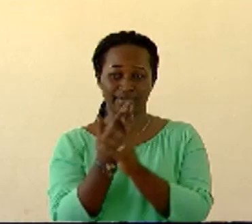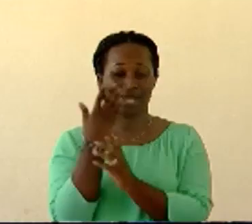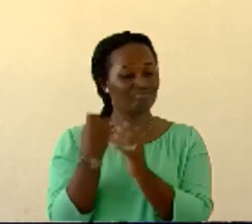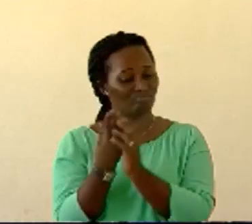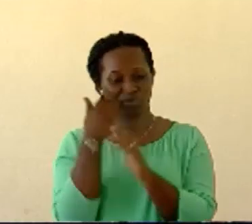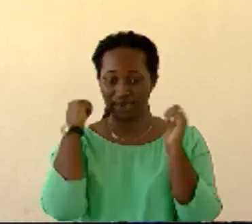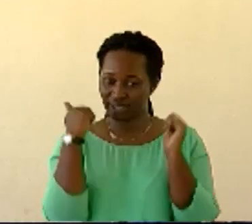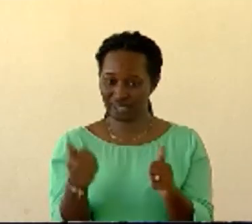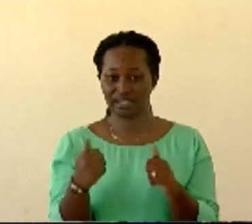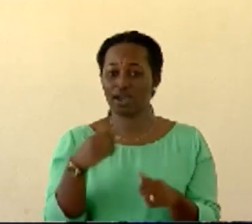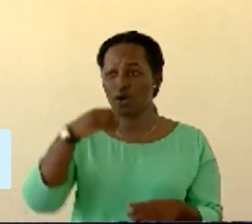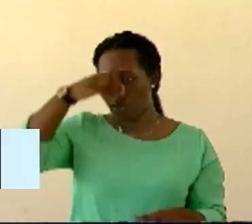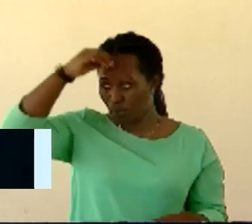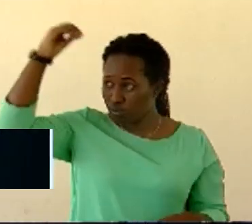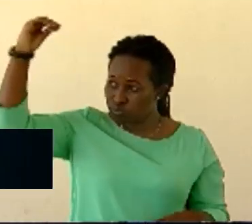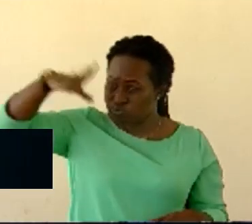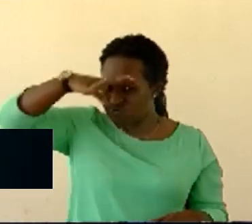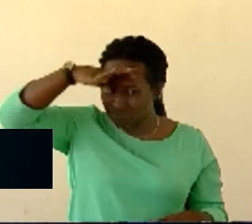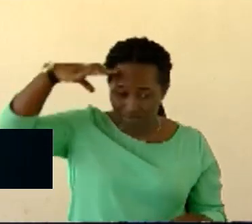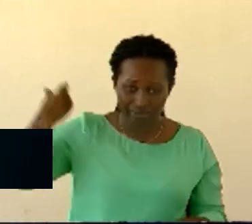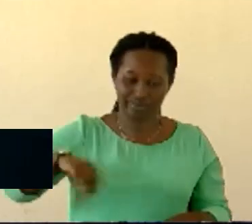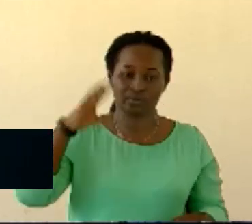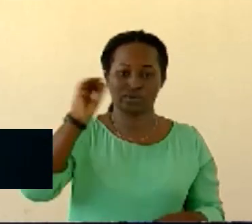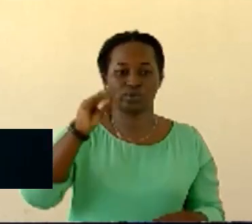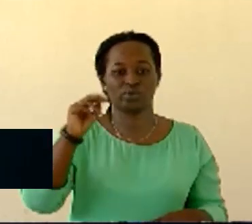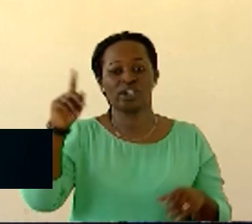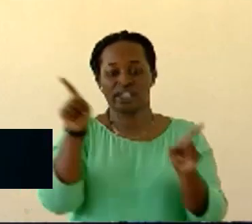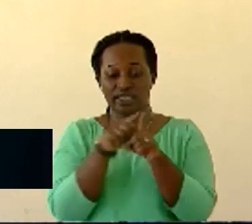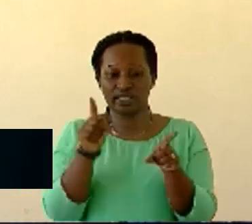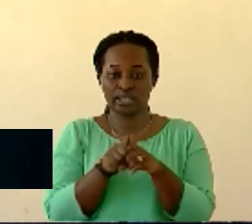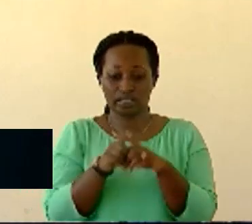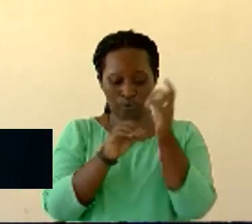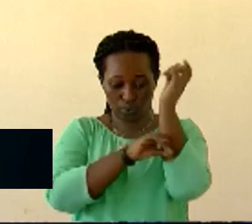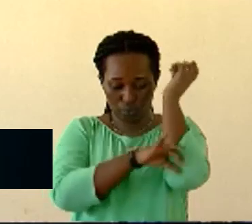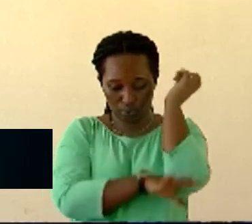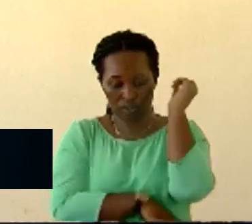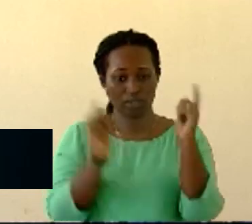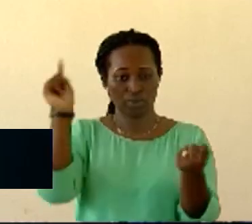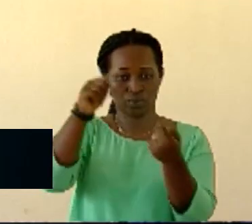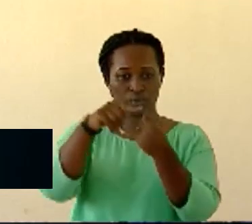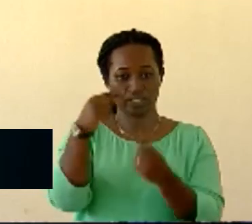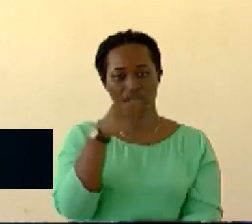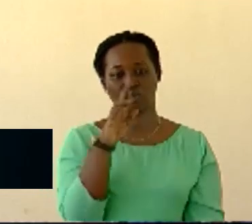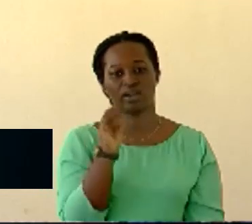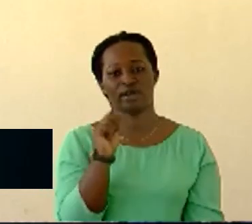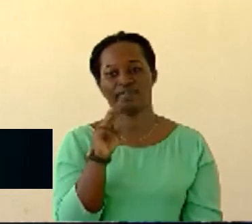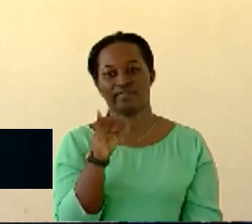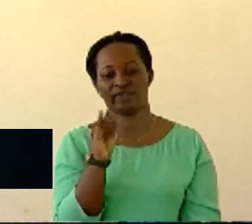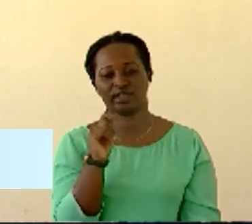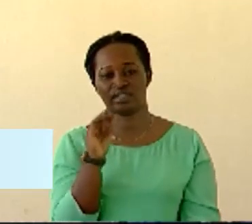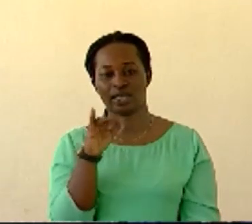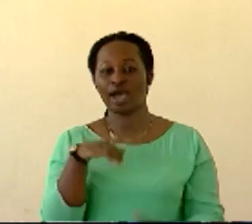from drying. So as the roots grow towards gravity, they have access to enough